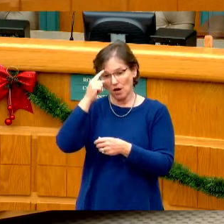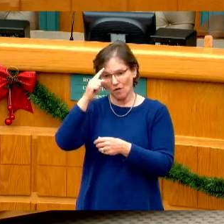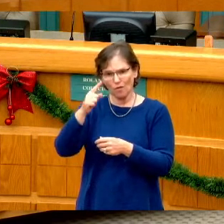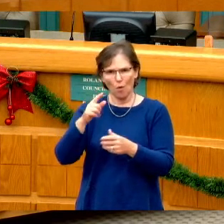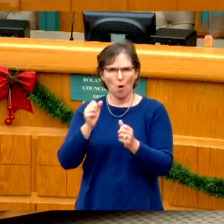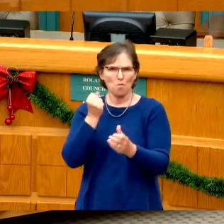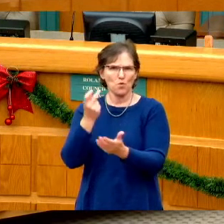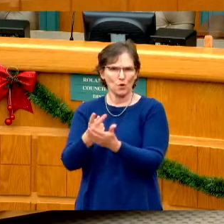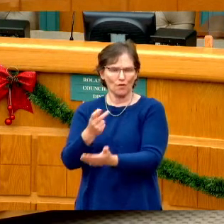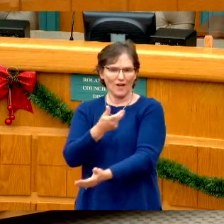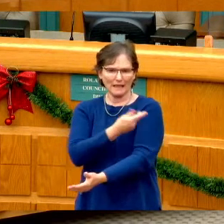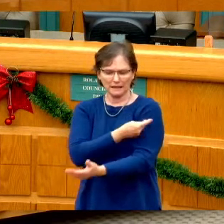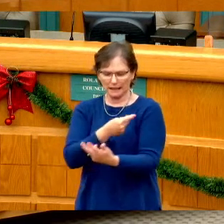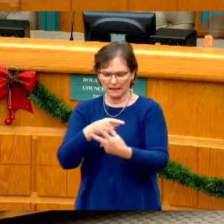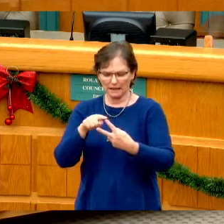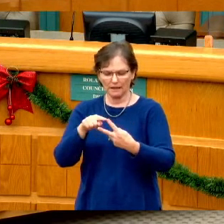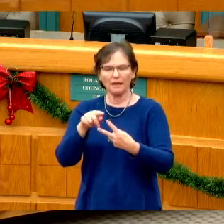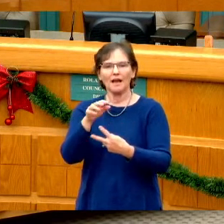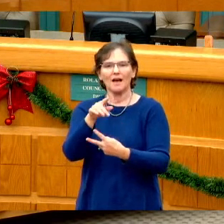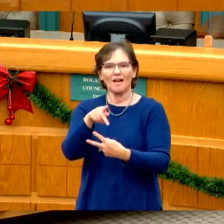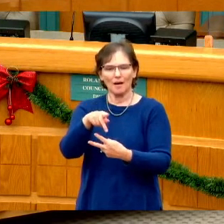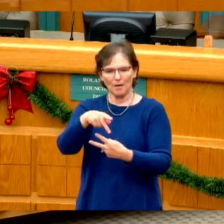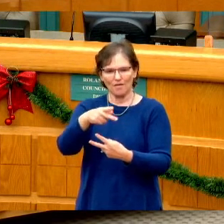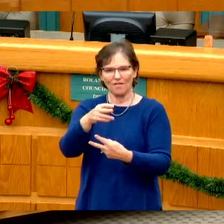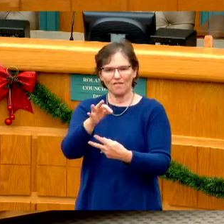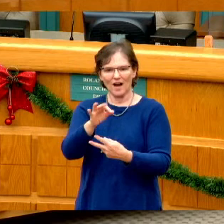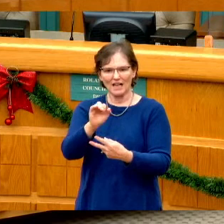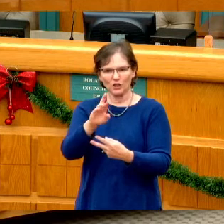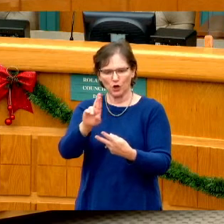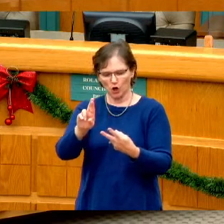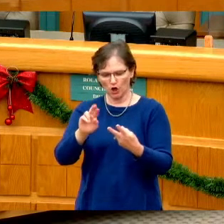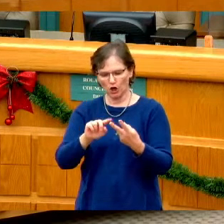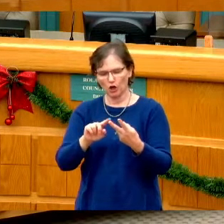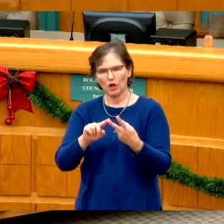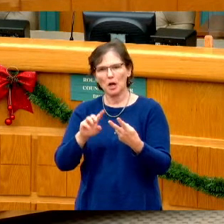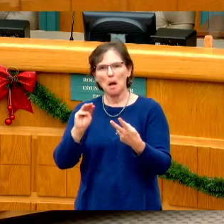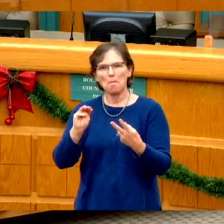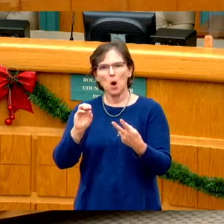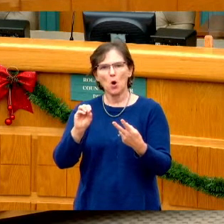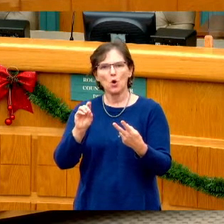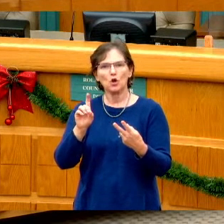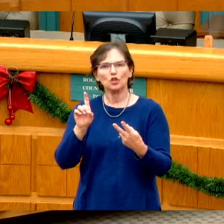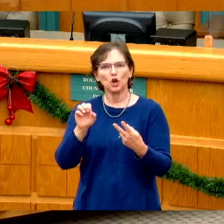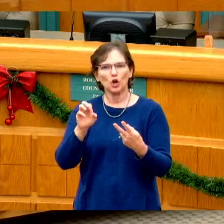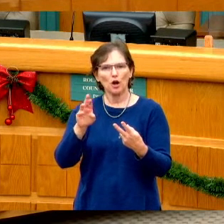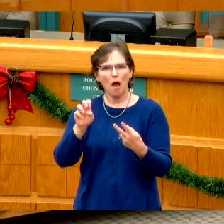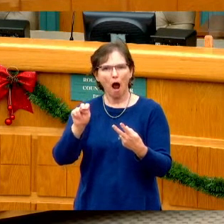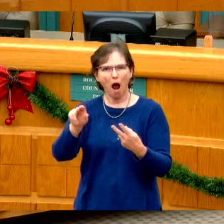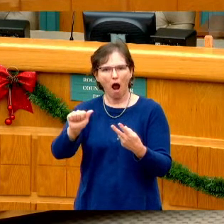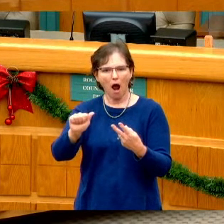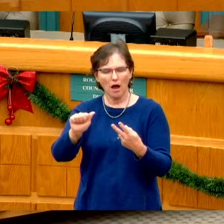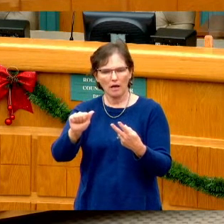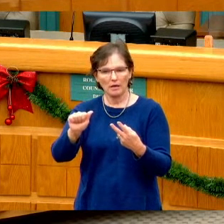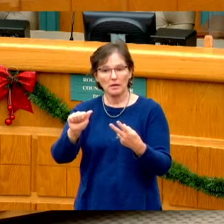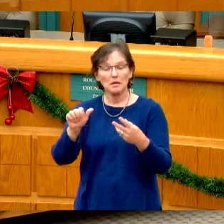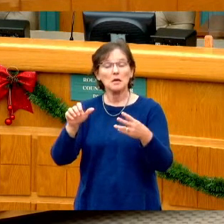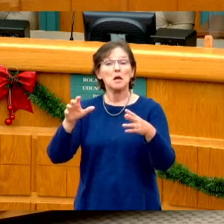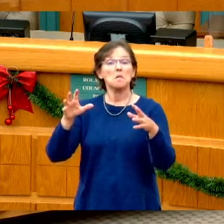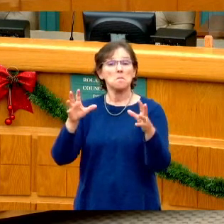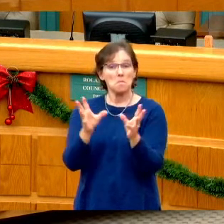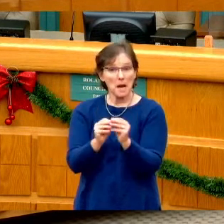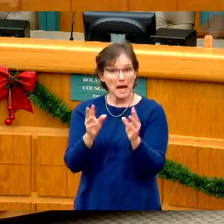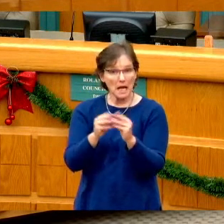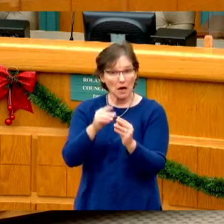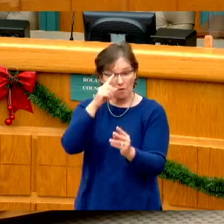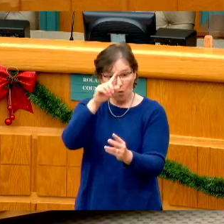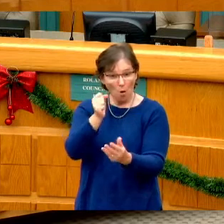December 10th by the FDA, and Moderna on the 17th. The tentative date, if approved,